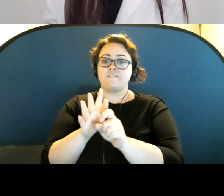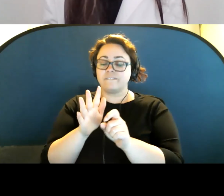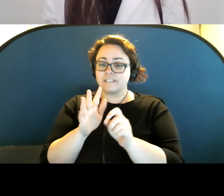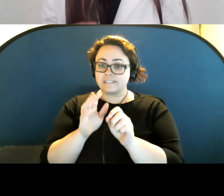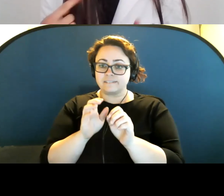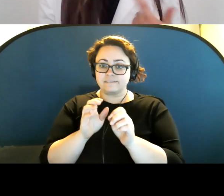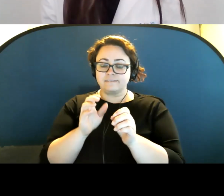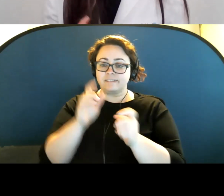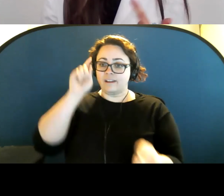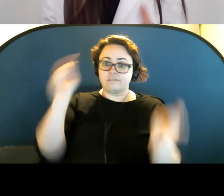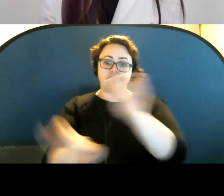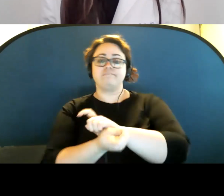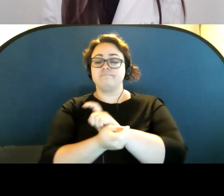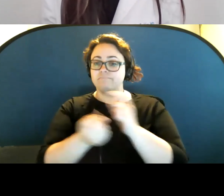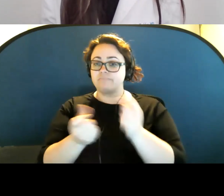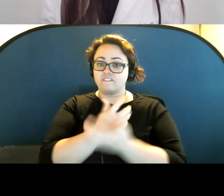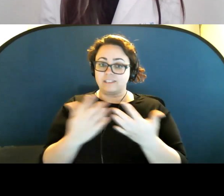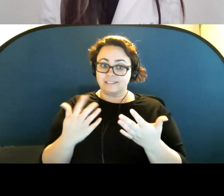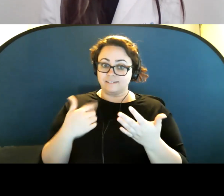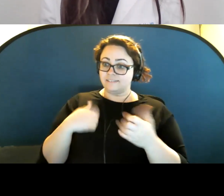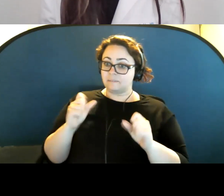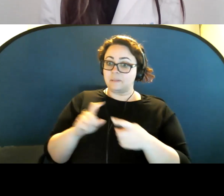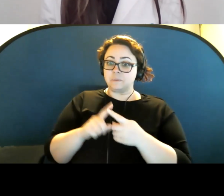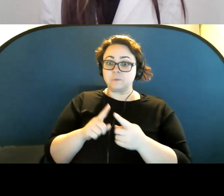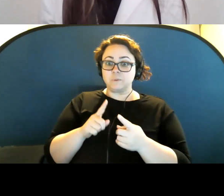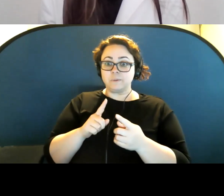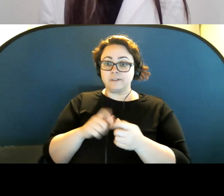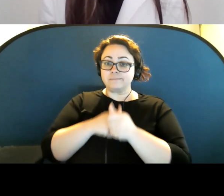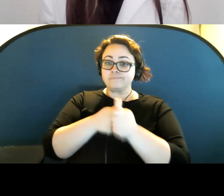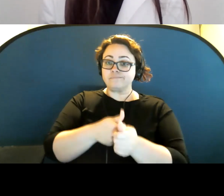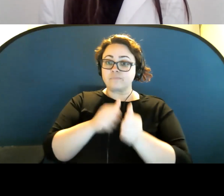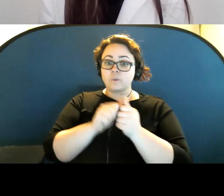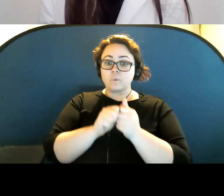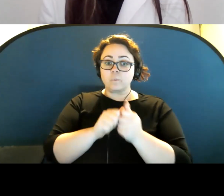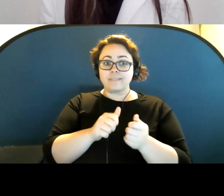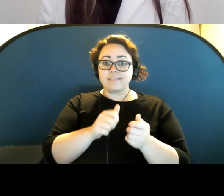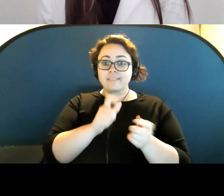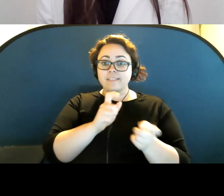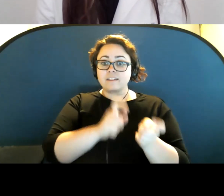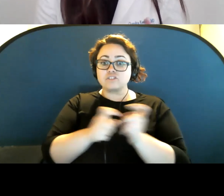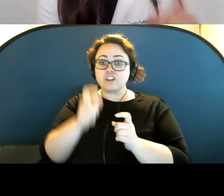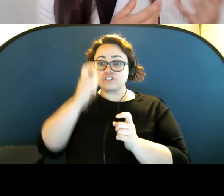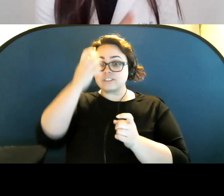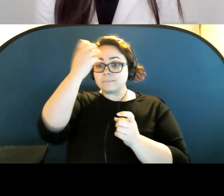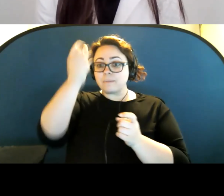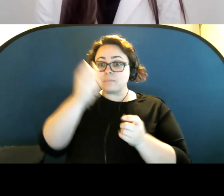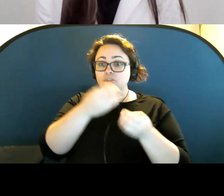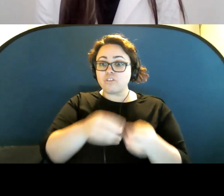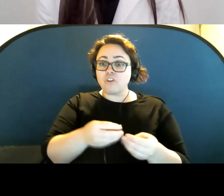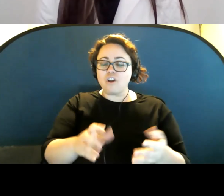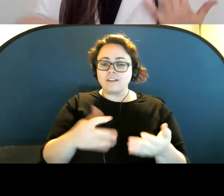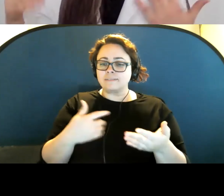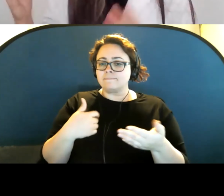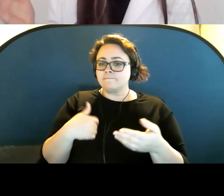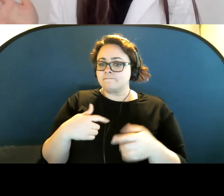in life, then our ability to compensate for this decreases. And that's when we start having, family members come